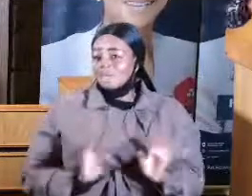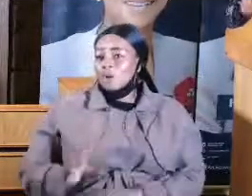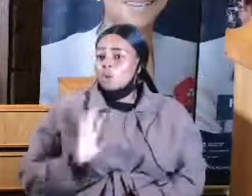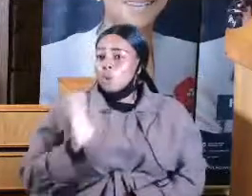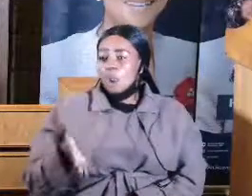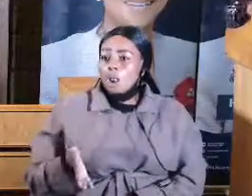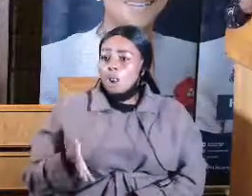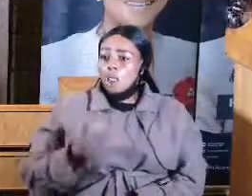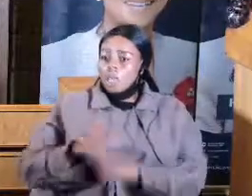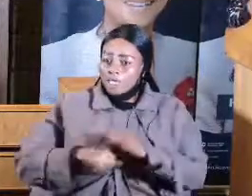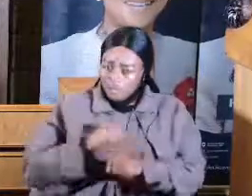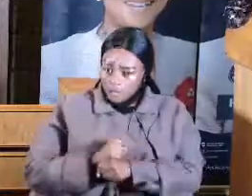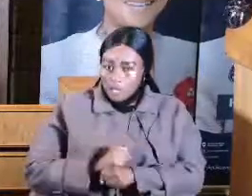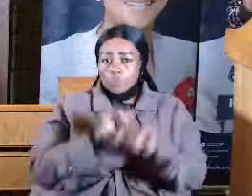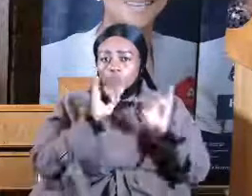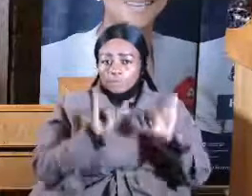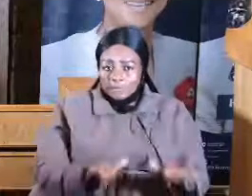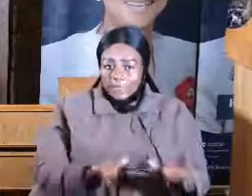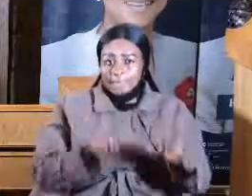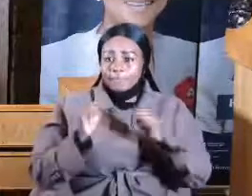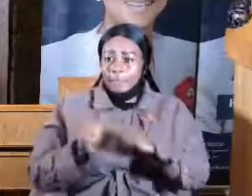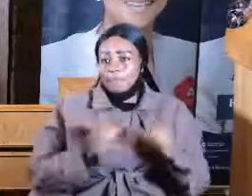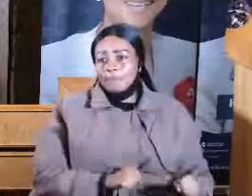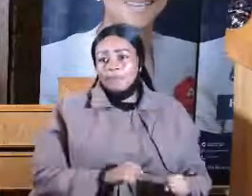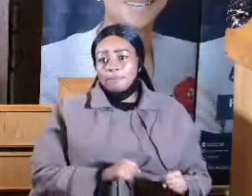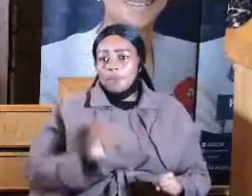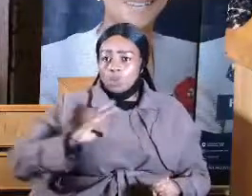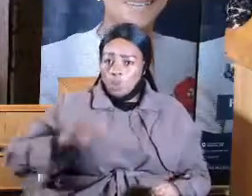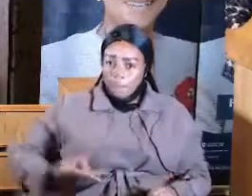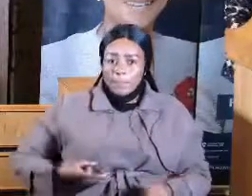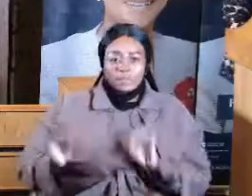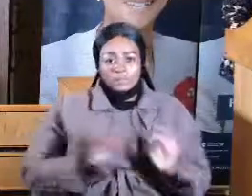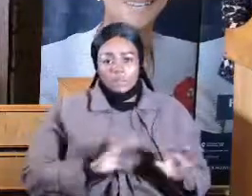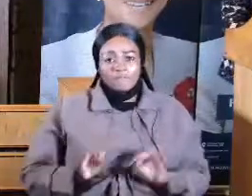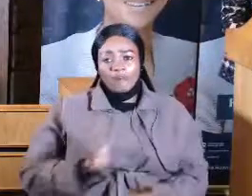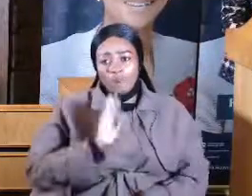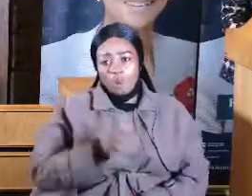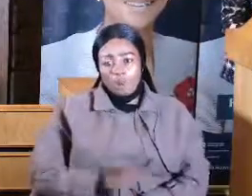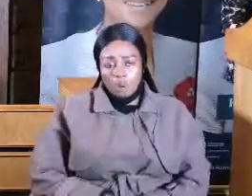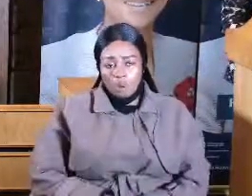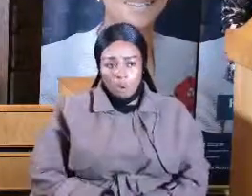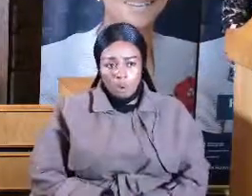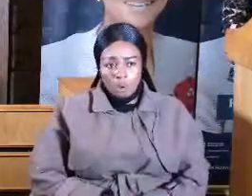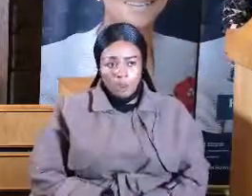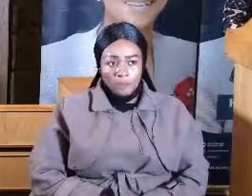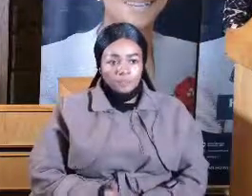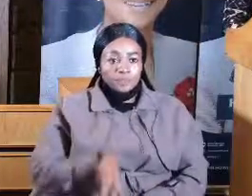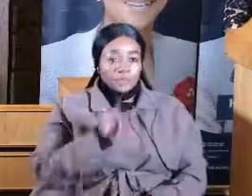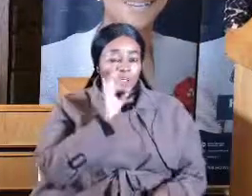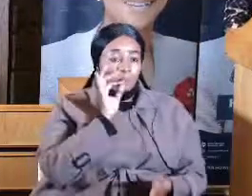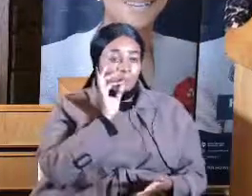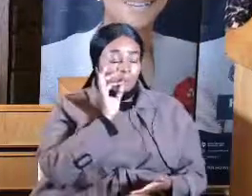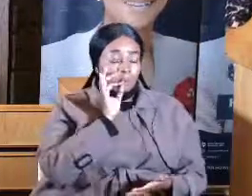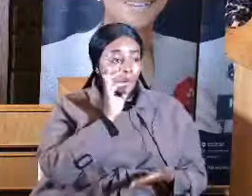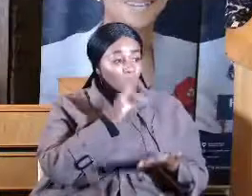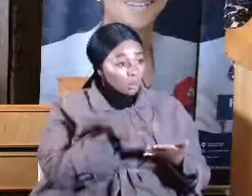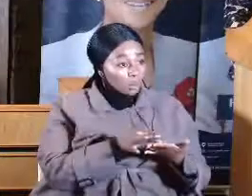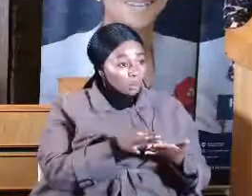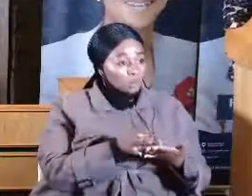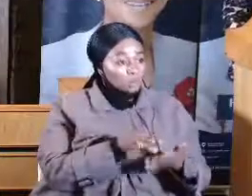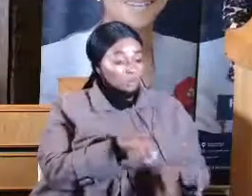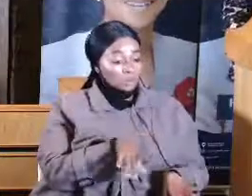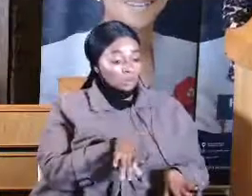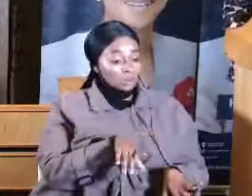and every year, and we will talk about how women are not in this space. The proposal from the president of 40% procurement